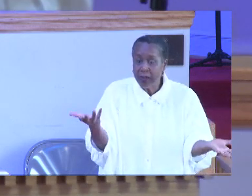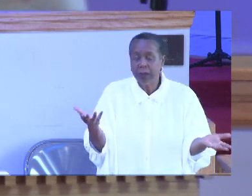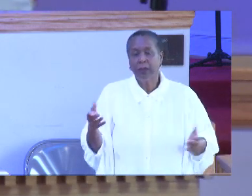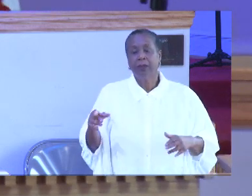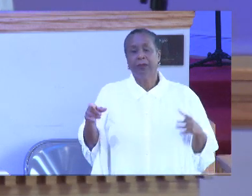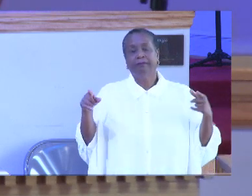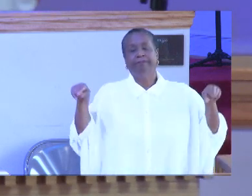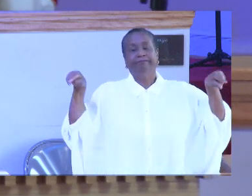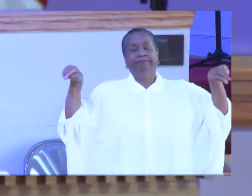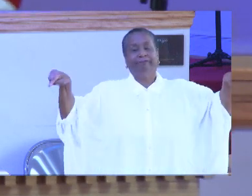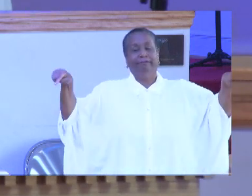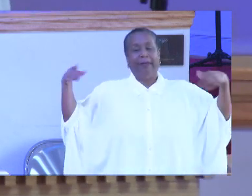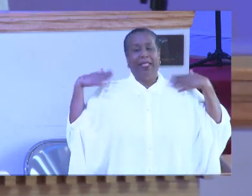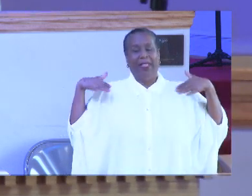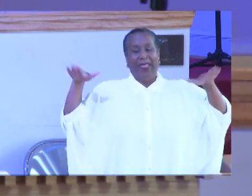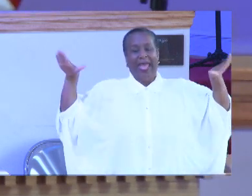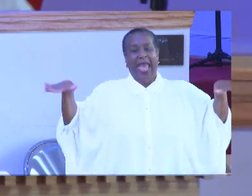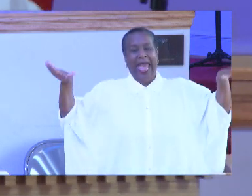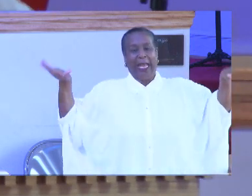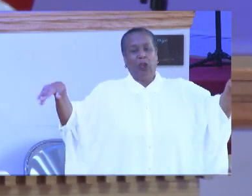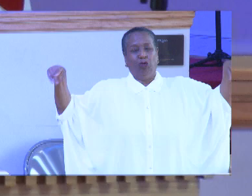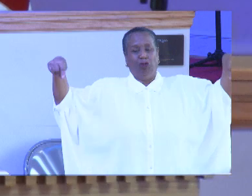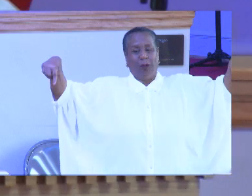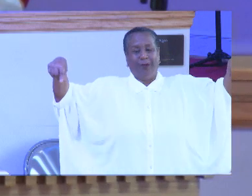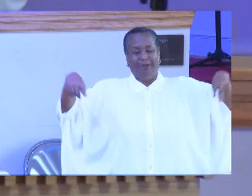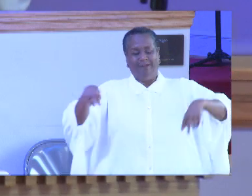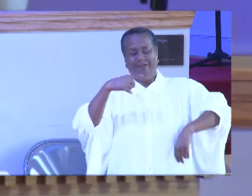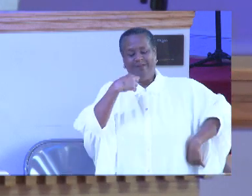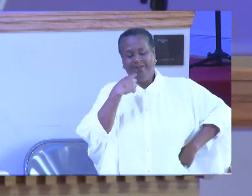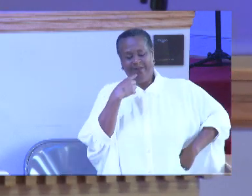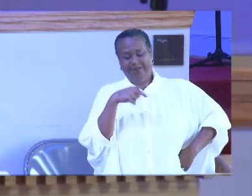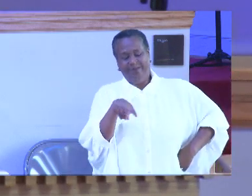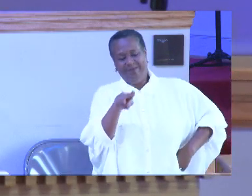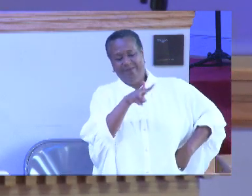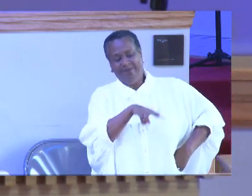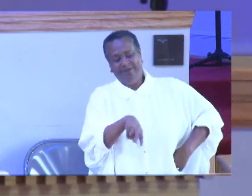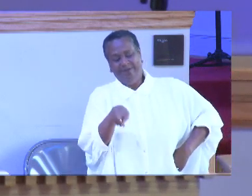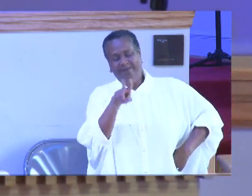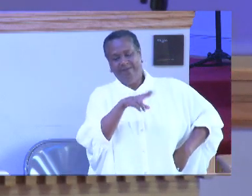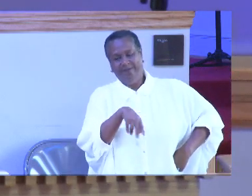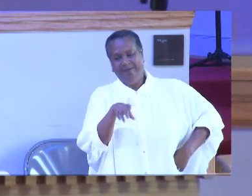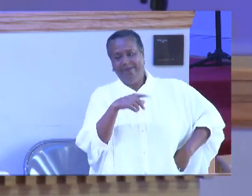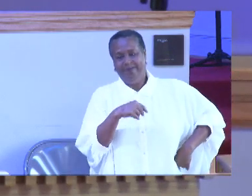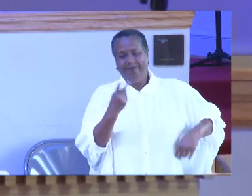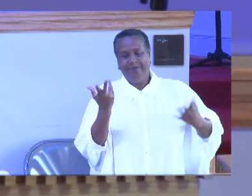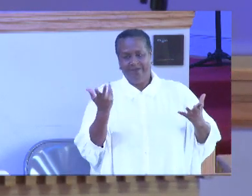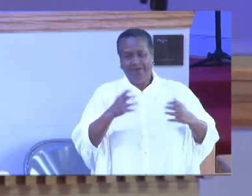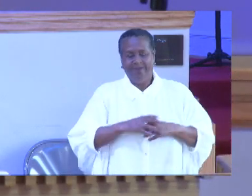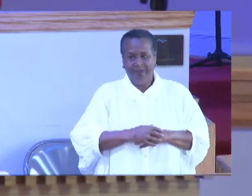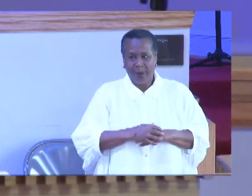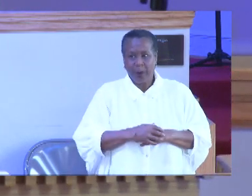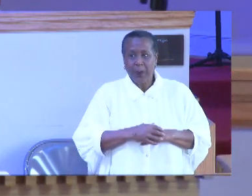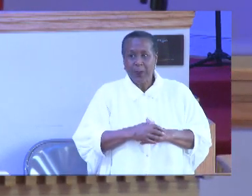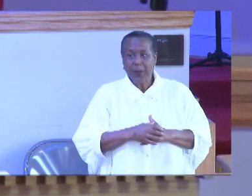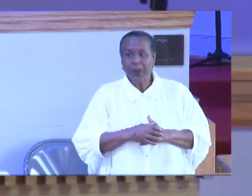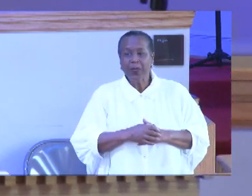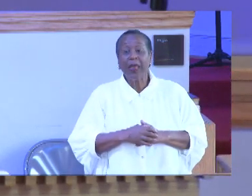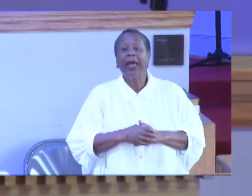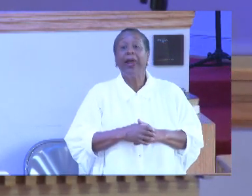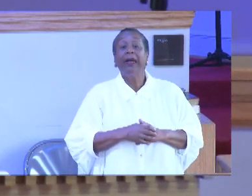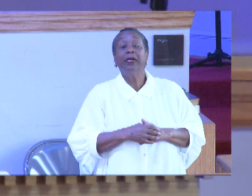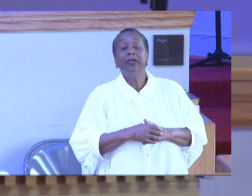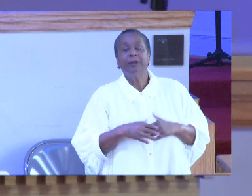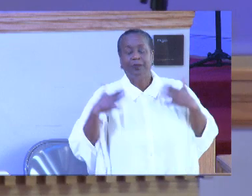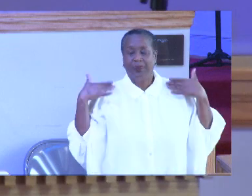They is such an amorphous, nondescript way of putting things and anchoring things in